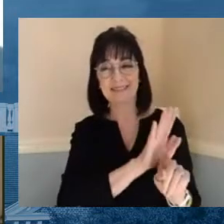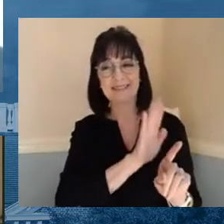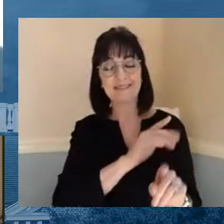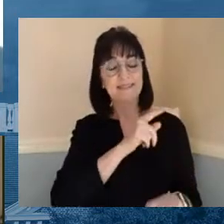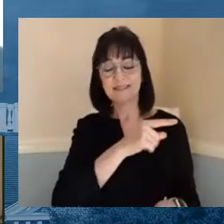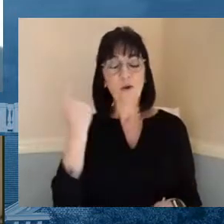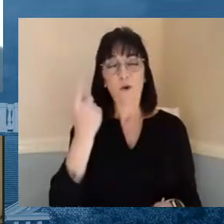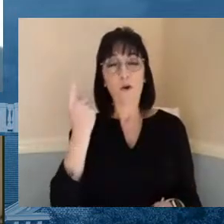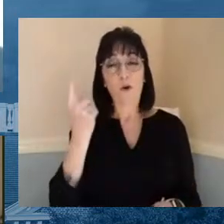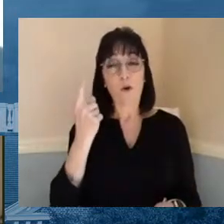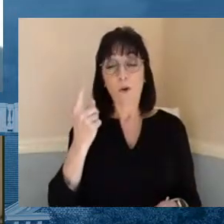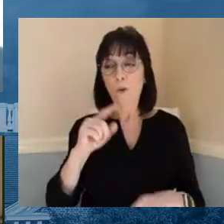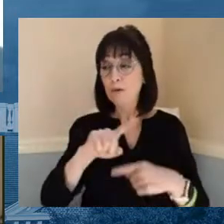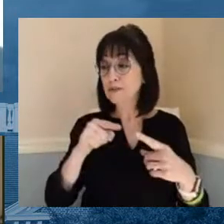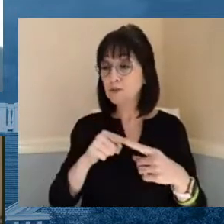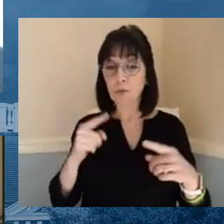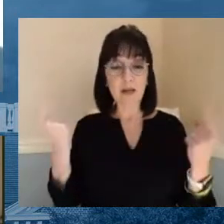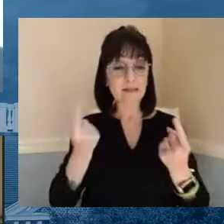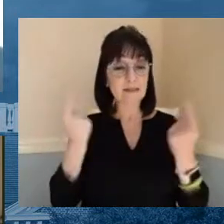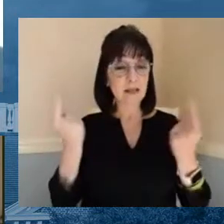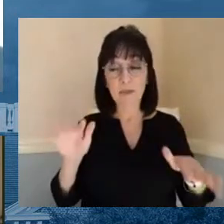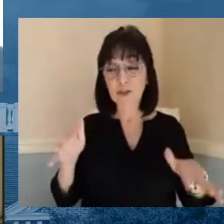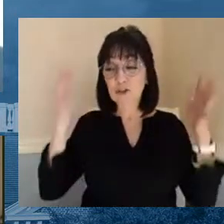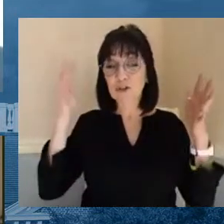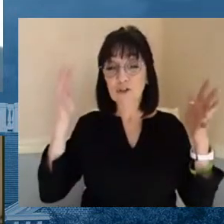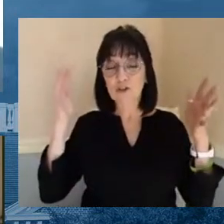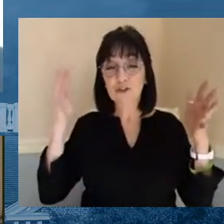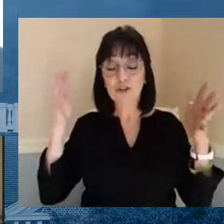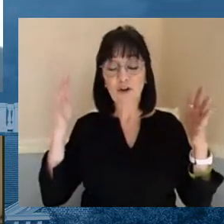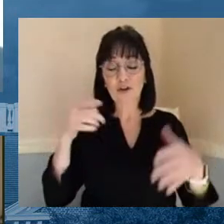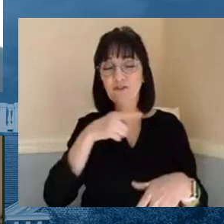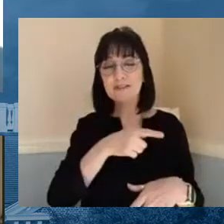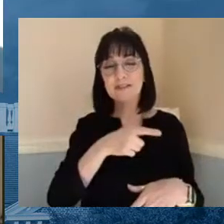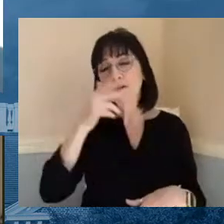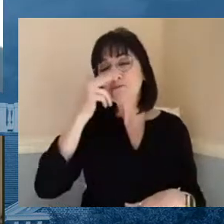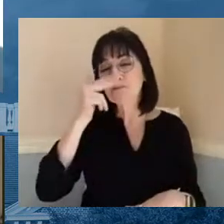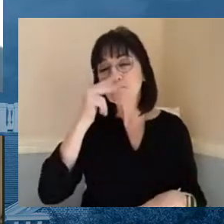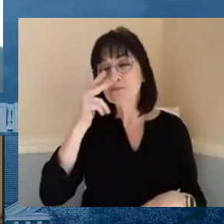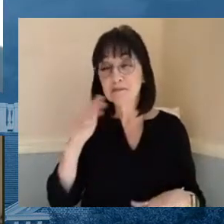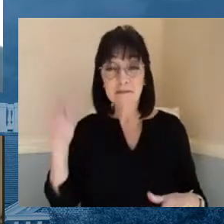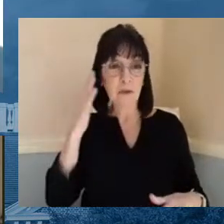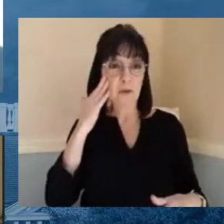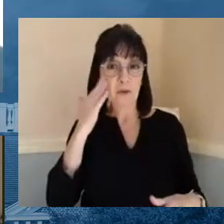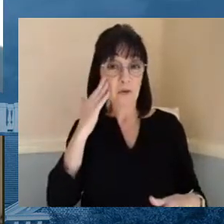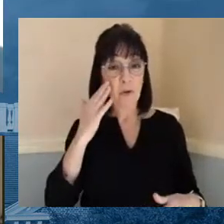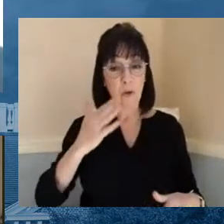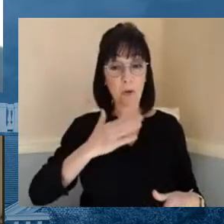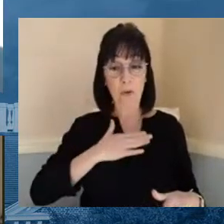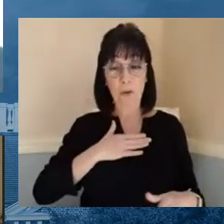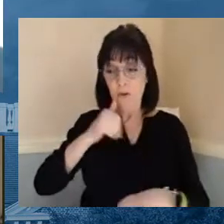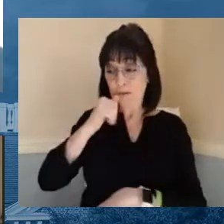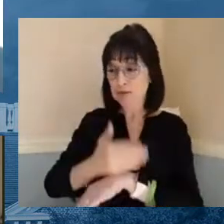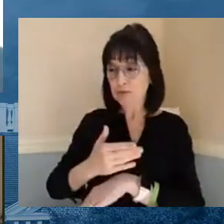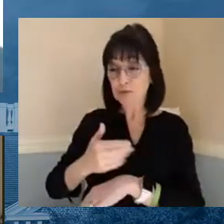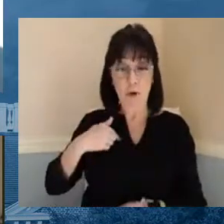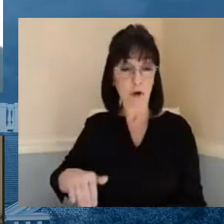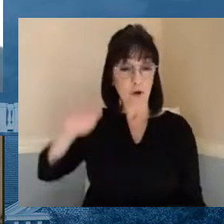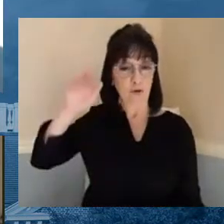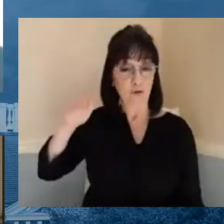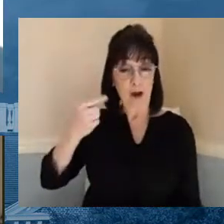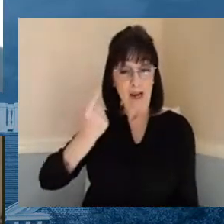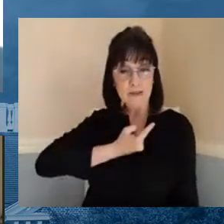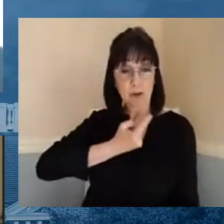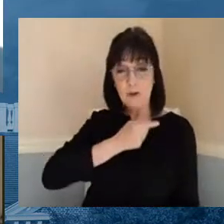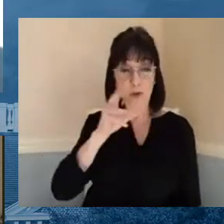humor. And what he said was, it takes the whole neighborhood to raise and look after our child. And that's kind